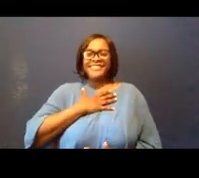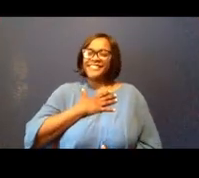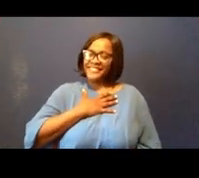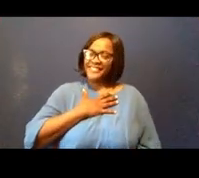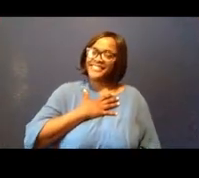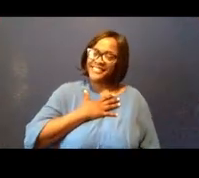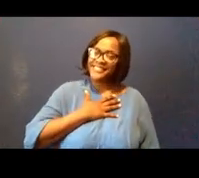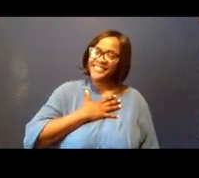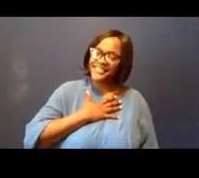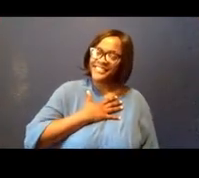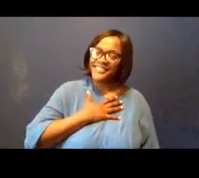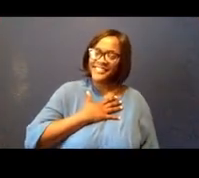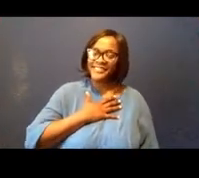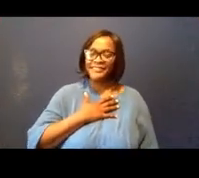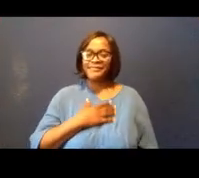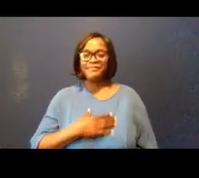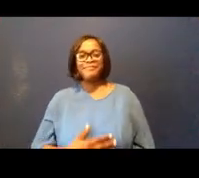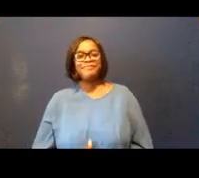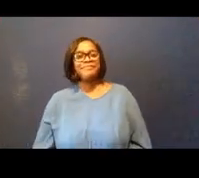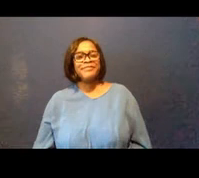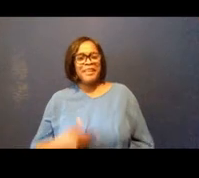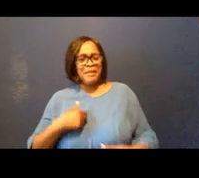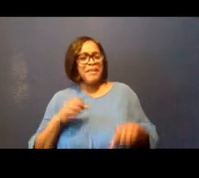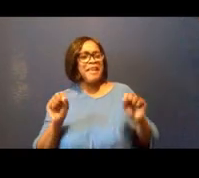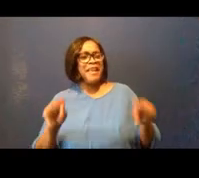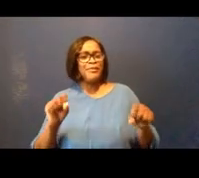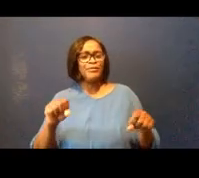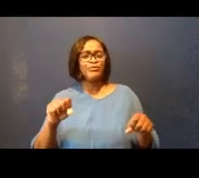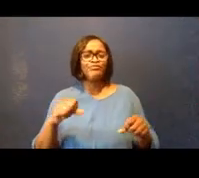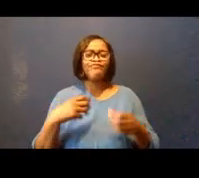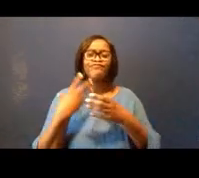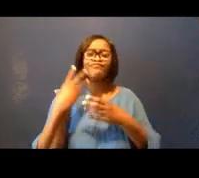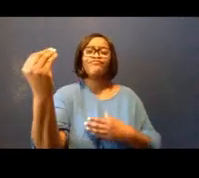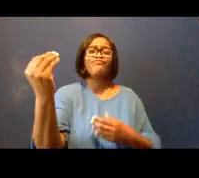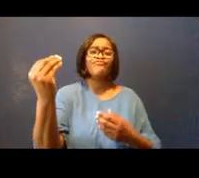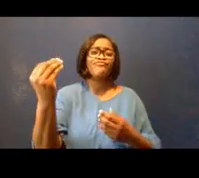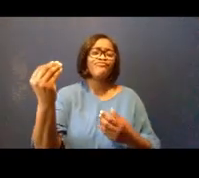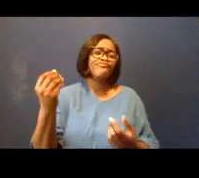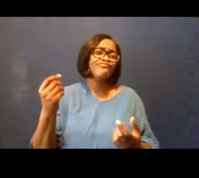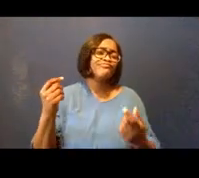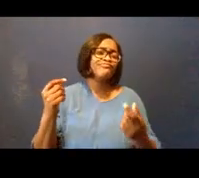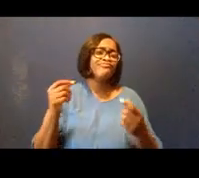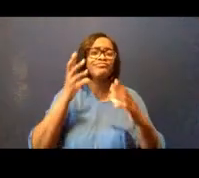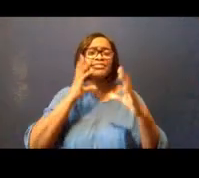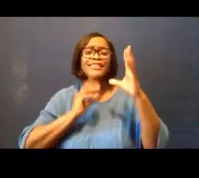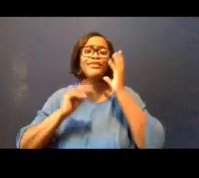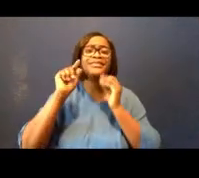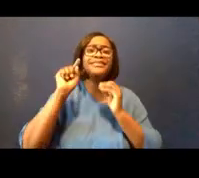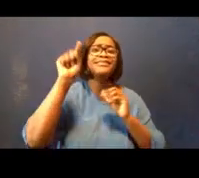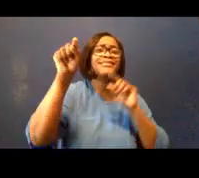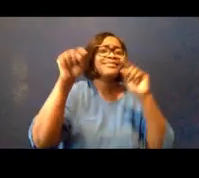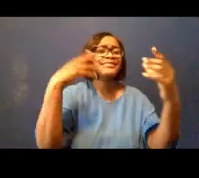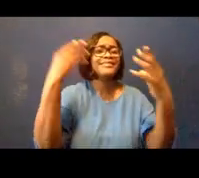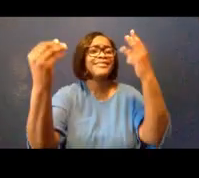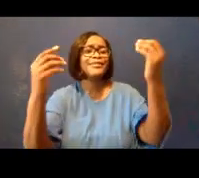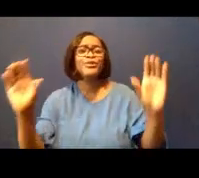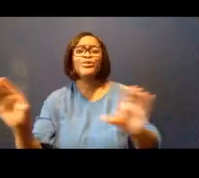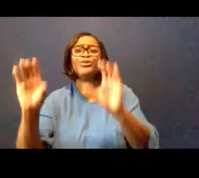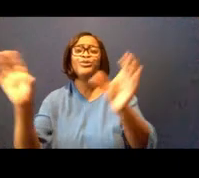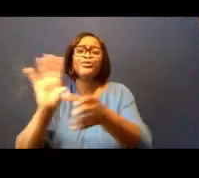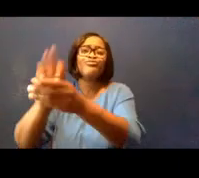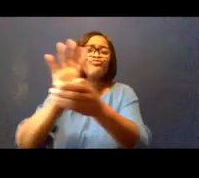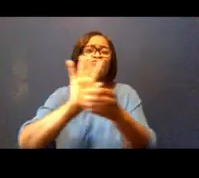there's something spiritual going on in the heart and